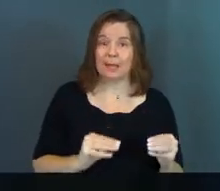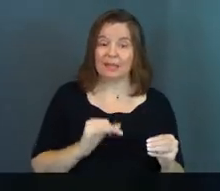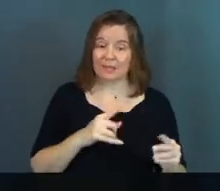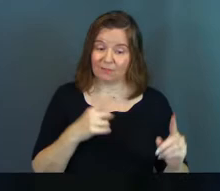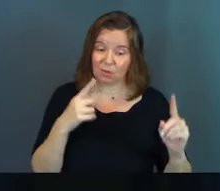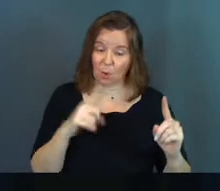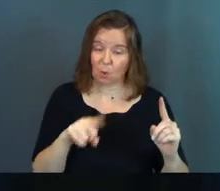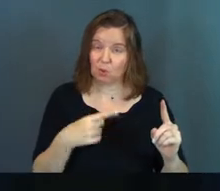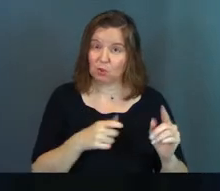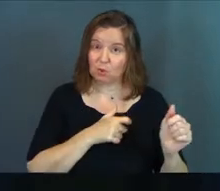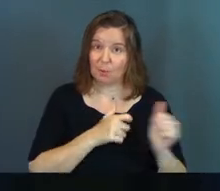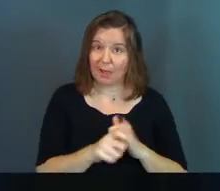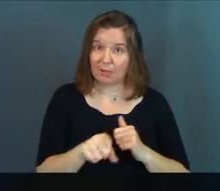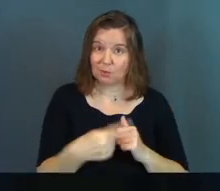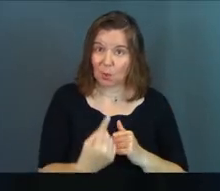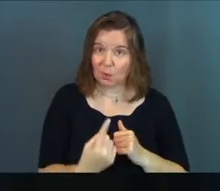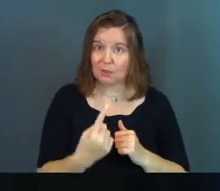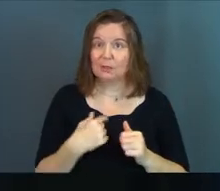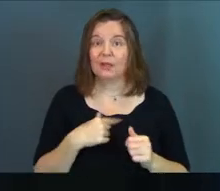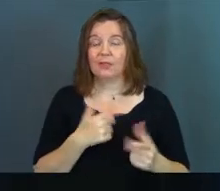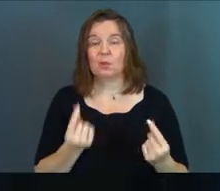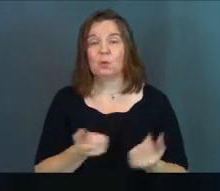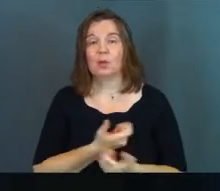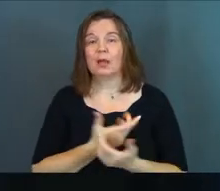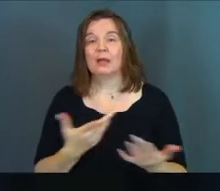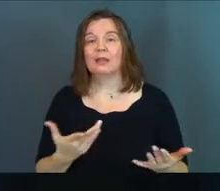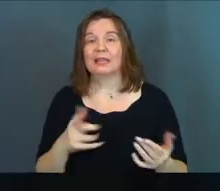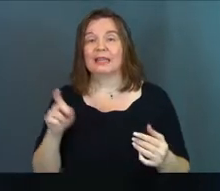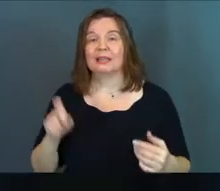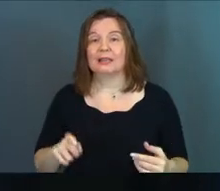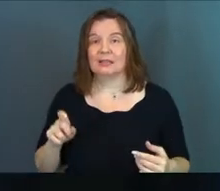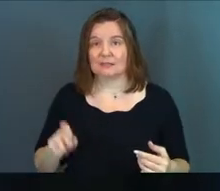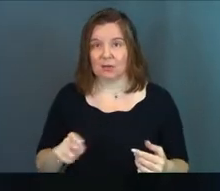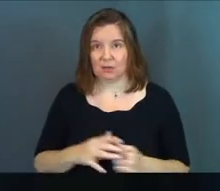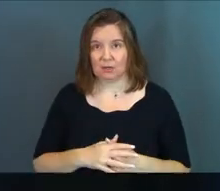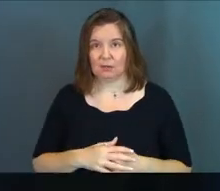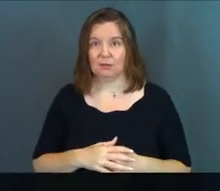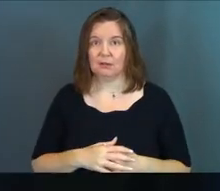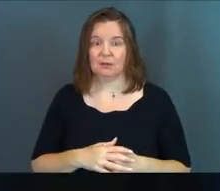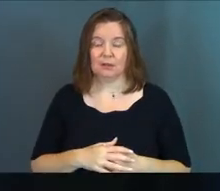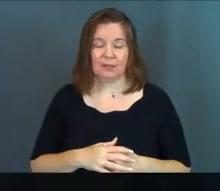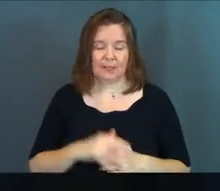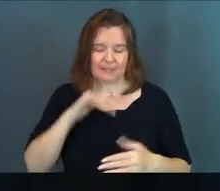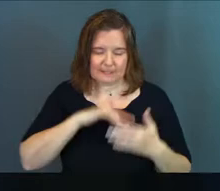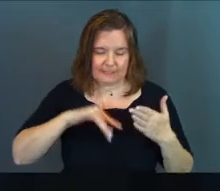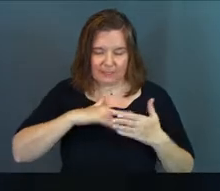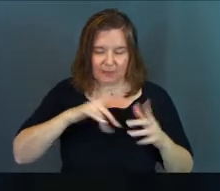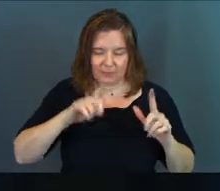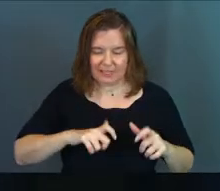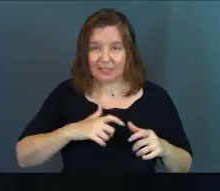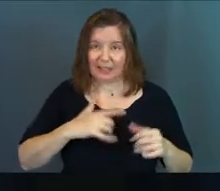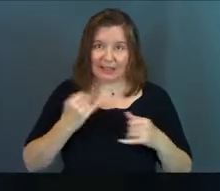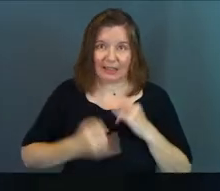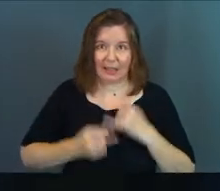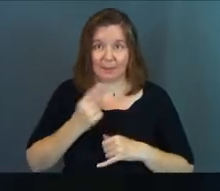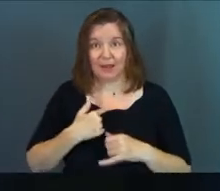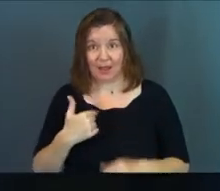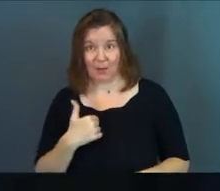then, if their goal is just to pass, is they'll do anything necessary. They'll cram for tests. You know what I'm